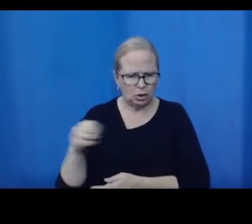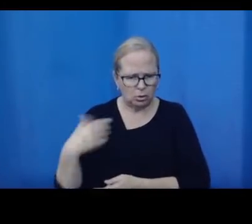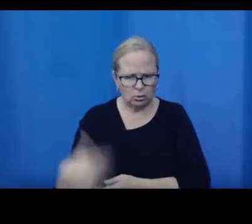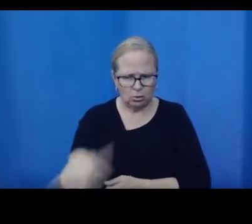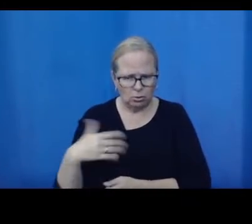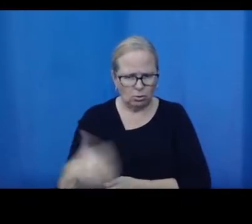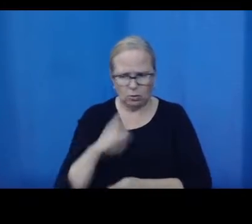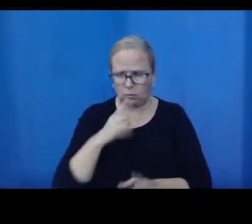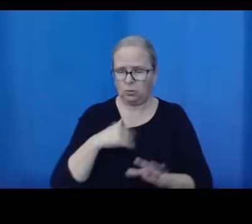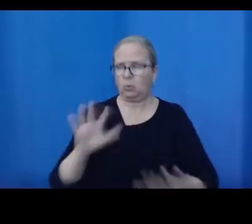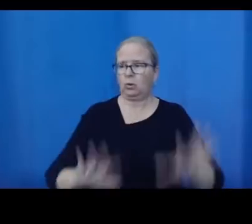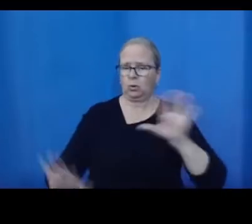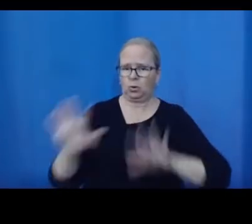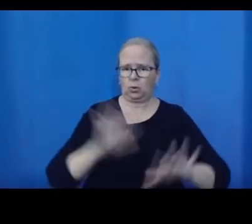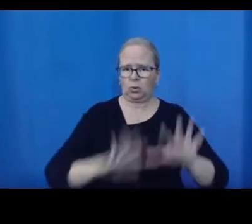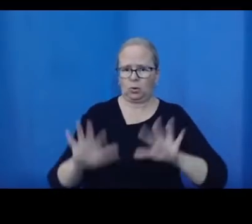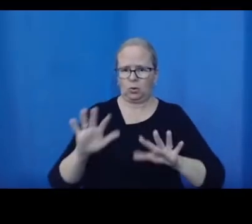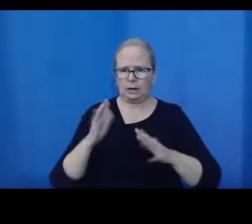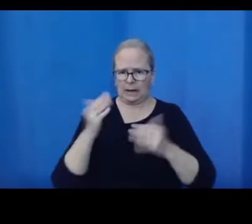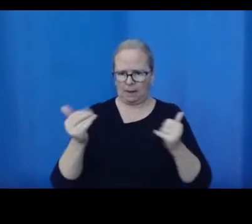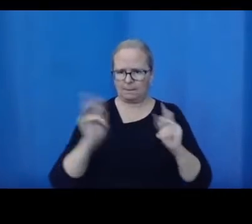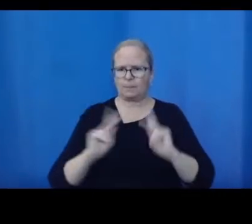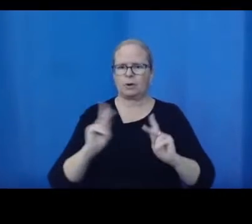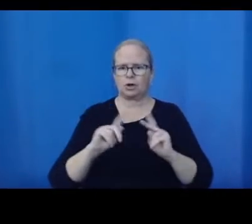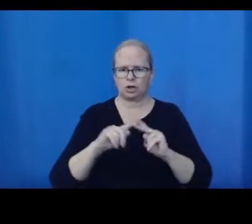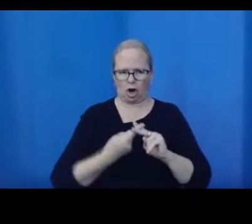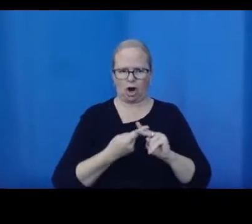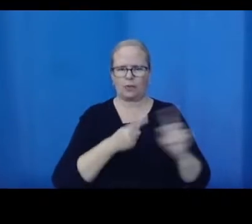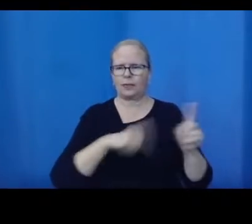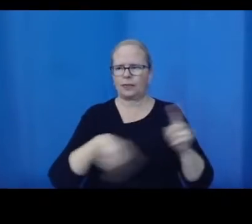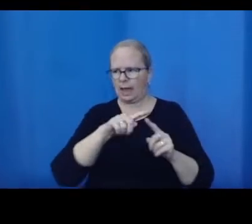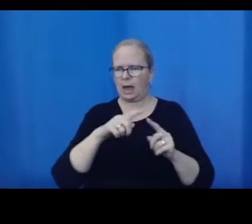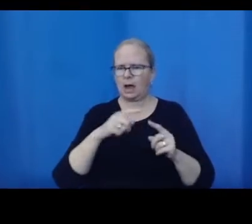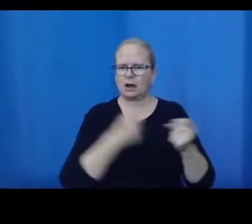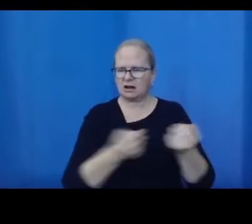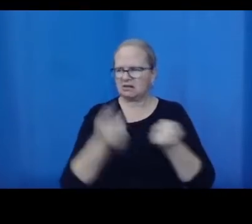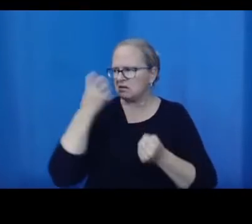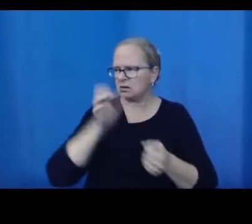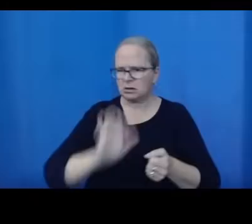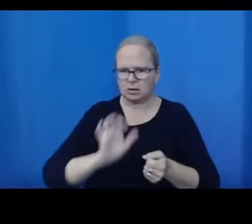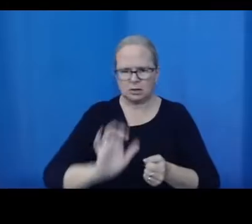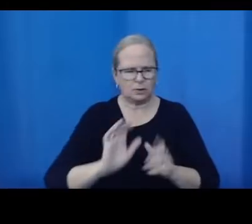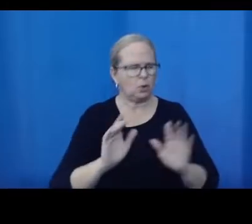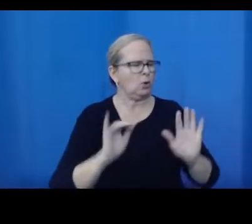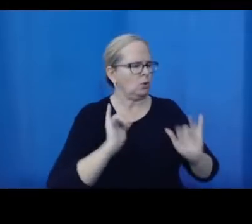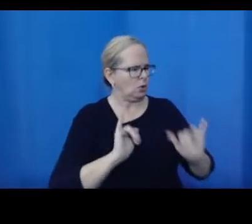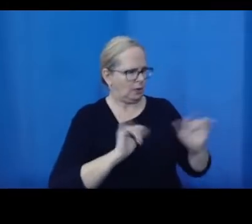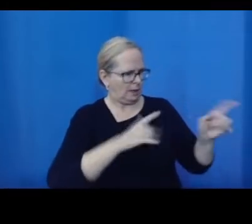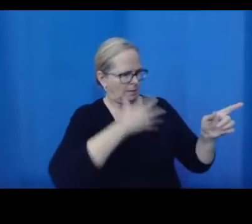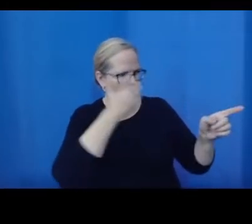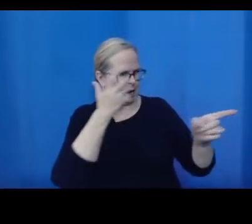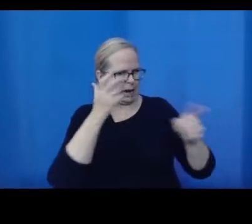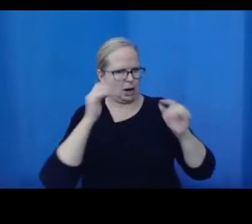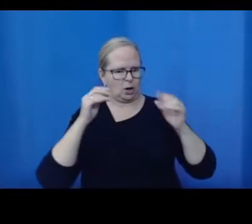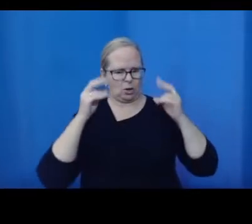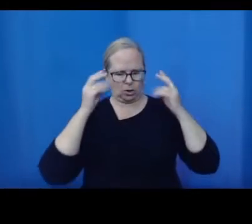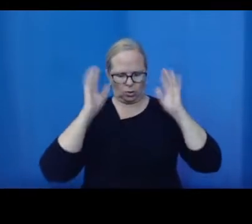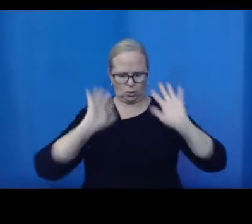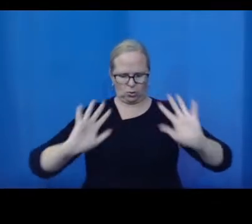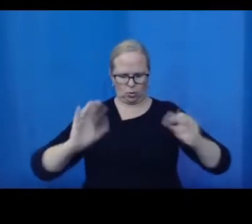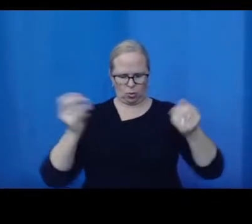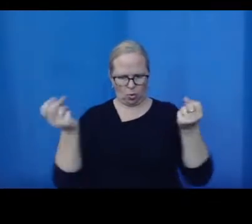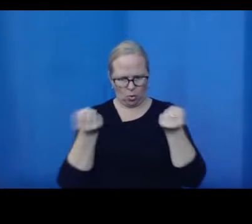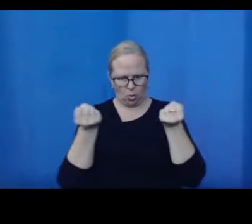and reflecting what's going on physiologically and what's my patience look like, because I think